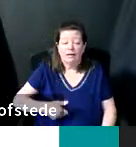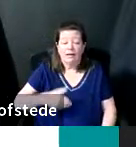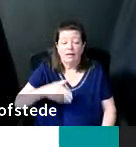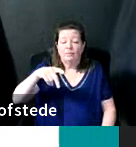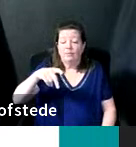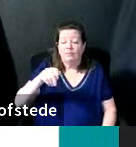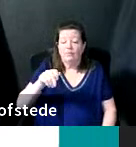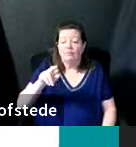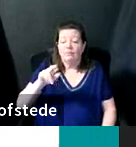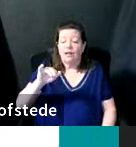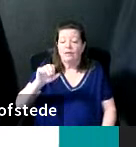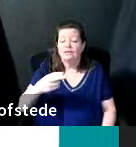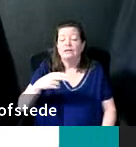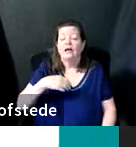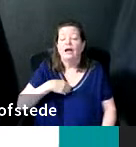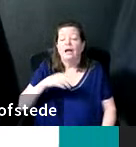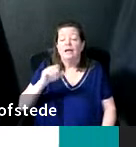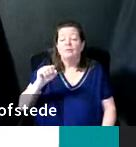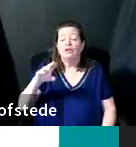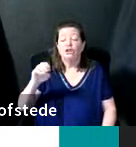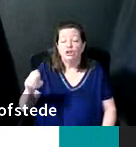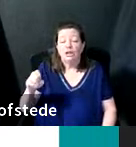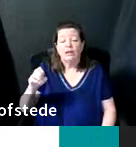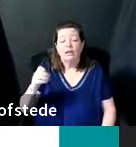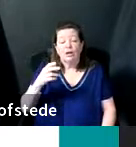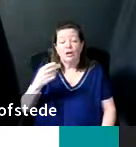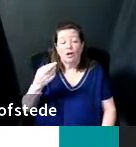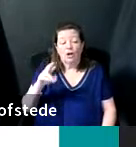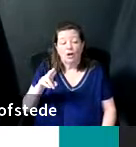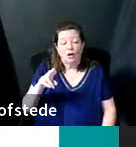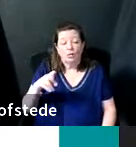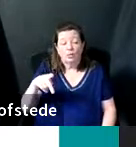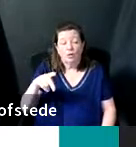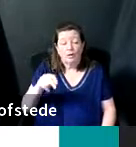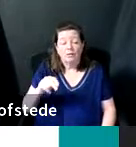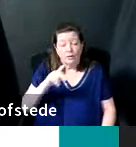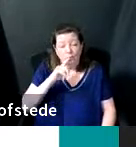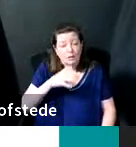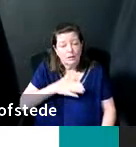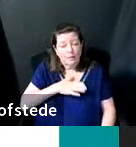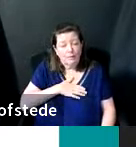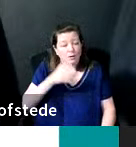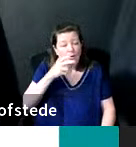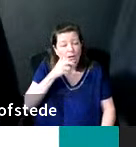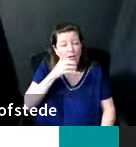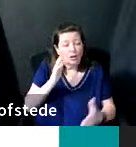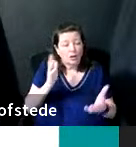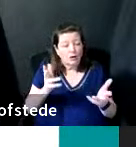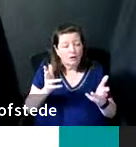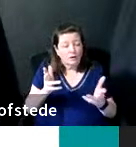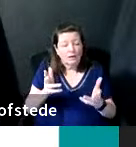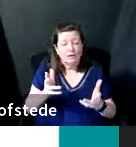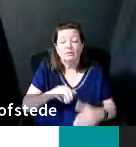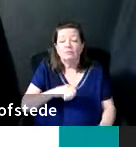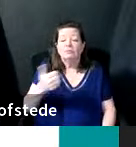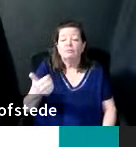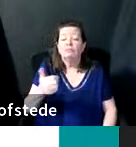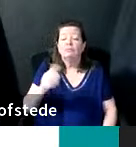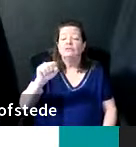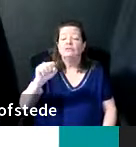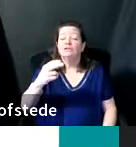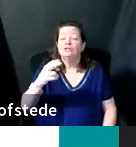I go by she, her pronouns, and I'm just happy to hear a conversation. I'm going to pass it to Shannon.